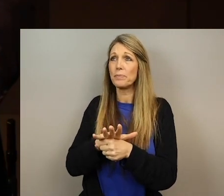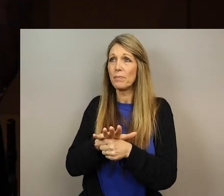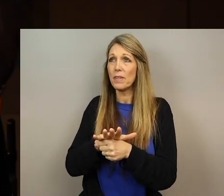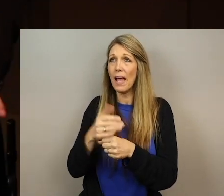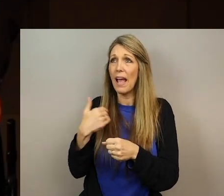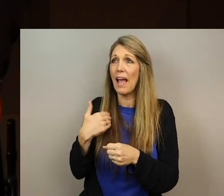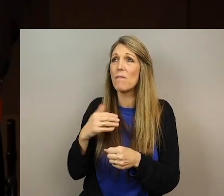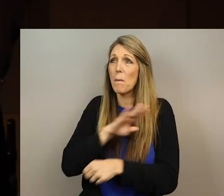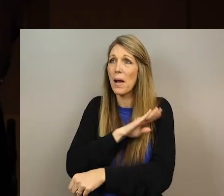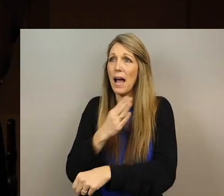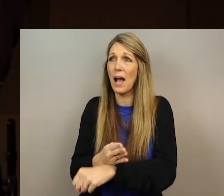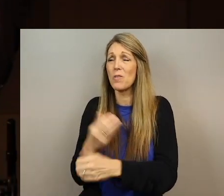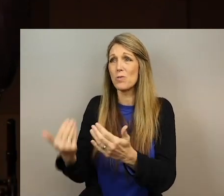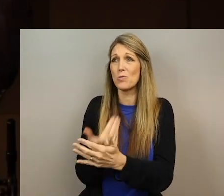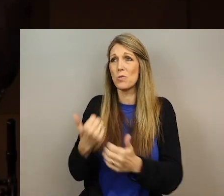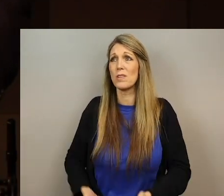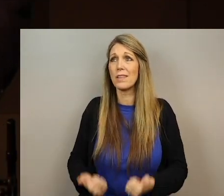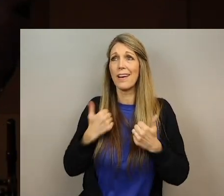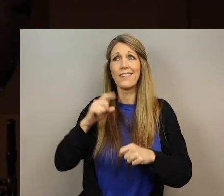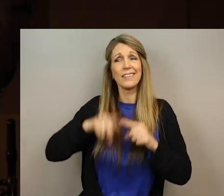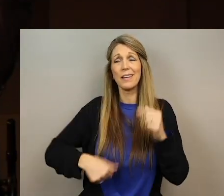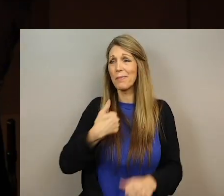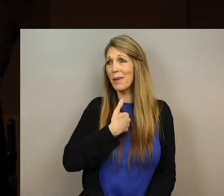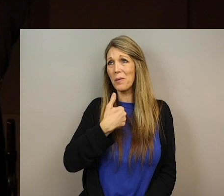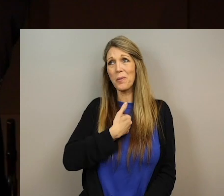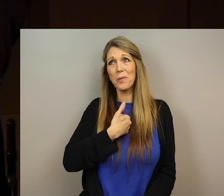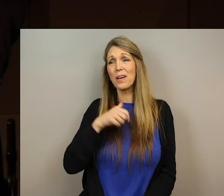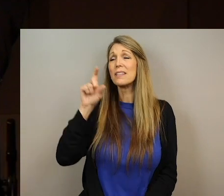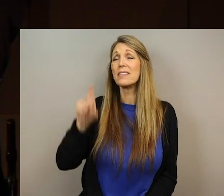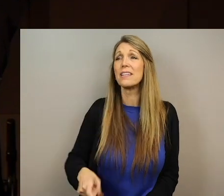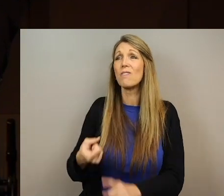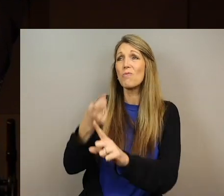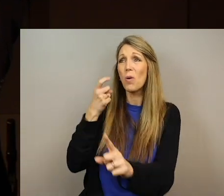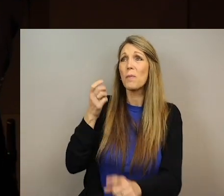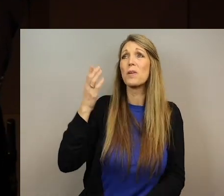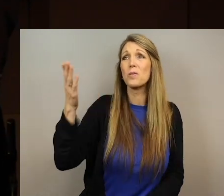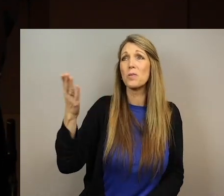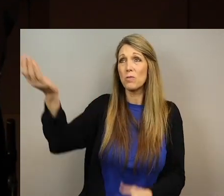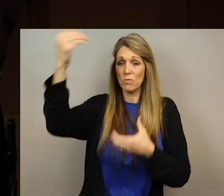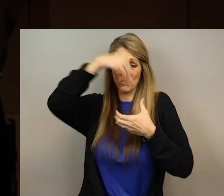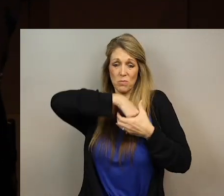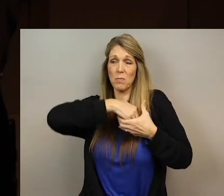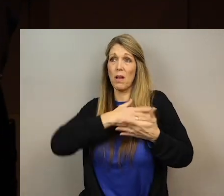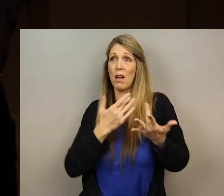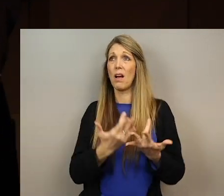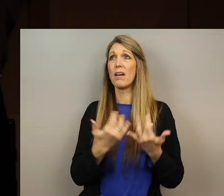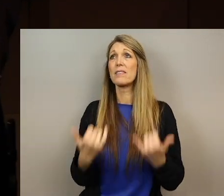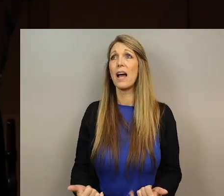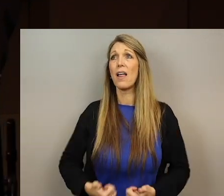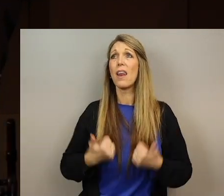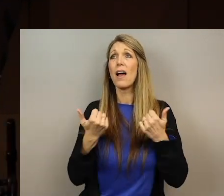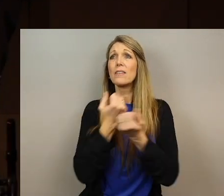of his Spirit. I want a new life, and I know I can't do it on my own. I need it to be from you. God, would you come into my life right now? Would